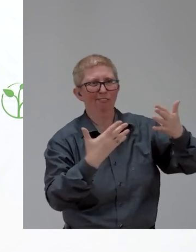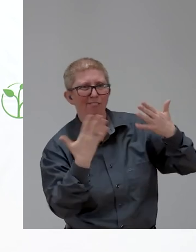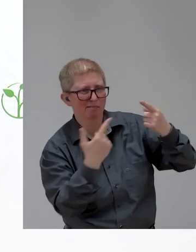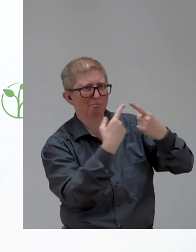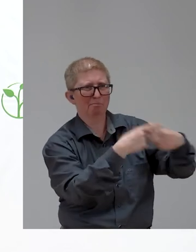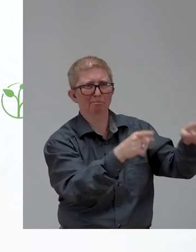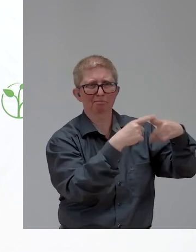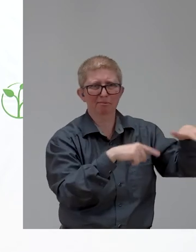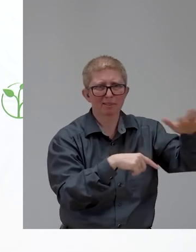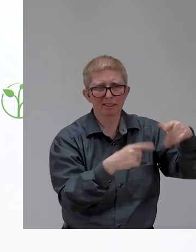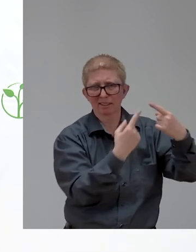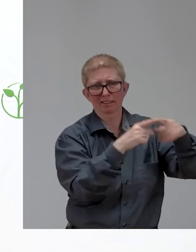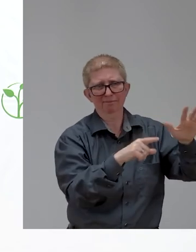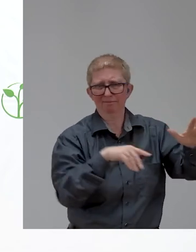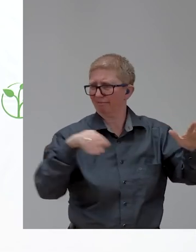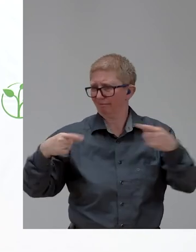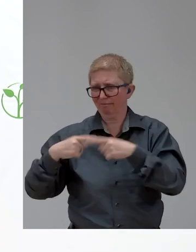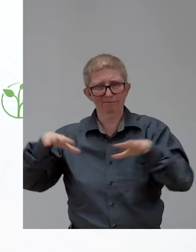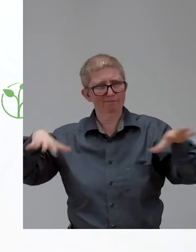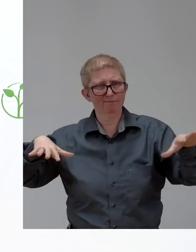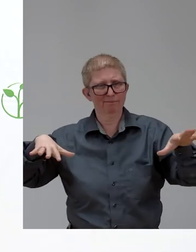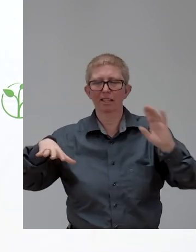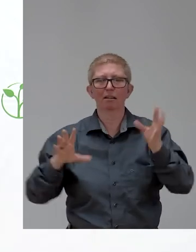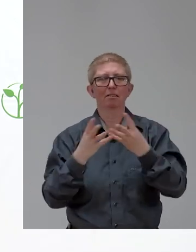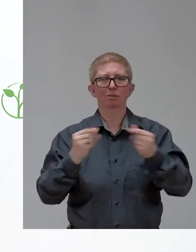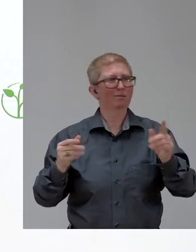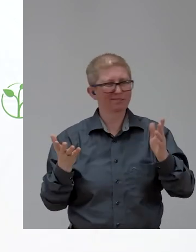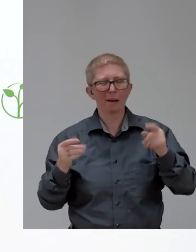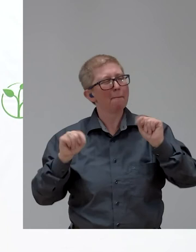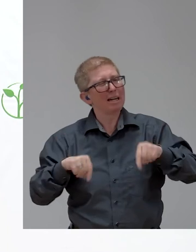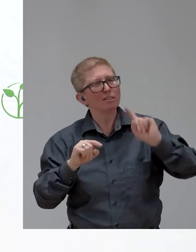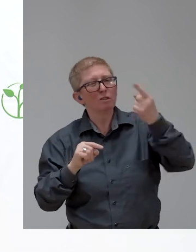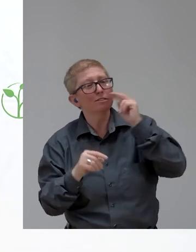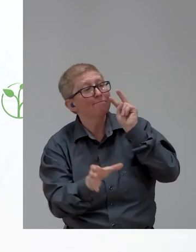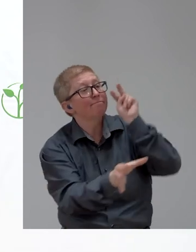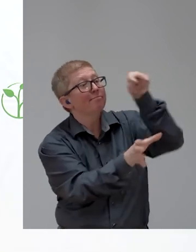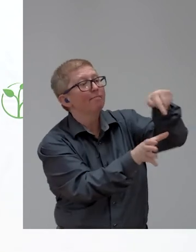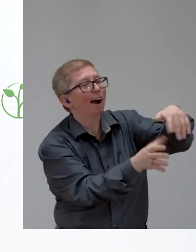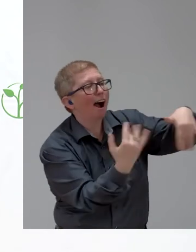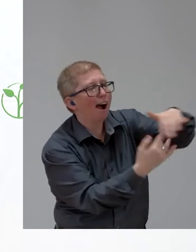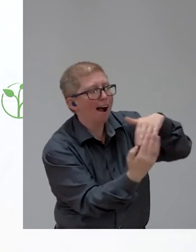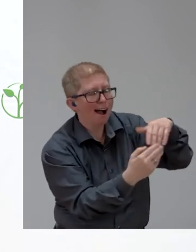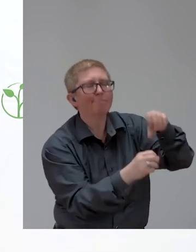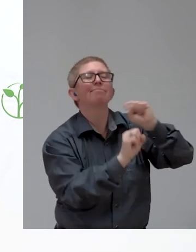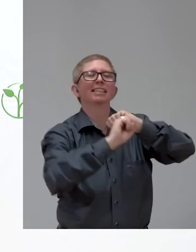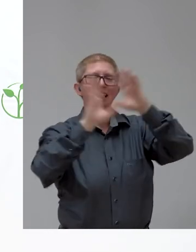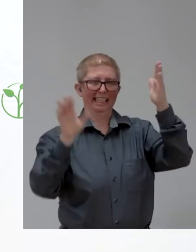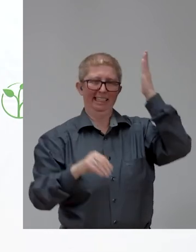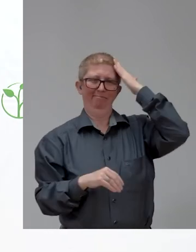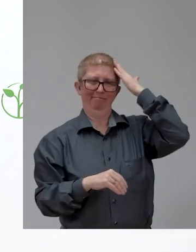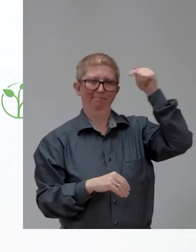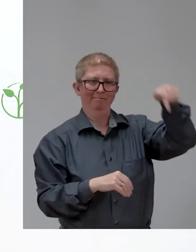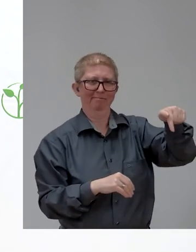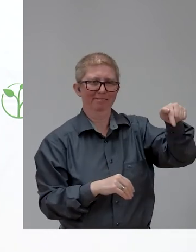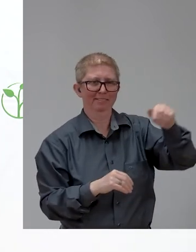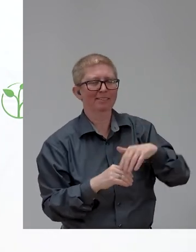you to translate your value proposition, what you are doing in your home country, into the country where you want to move. And